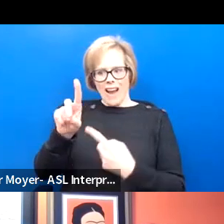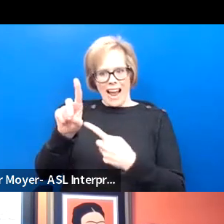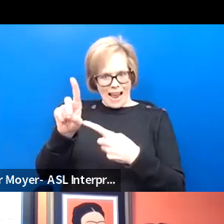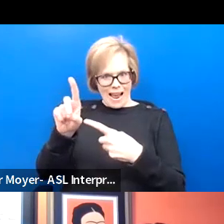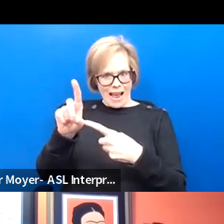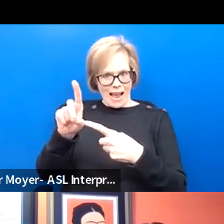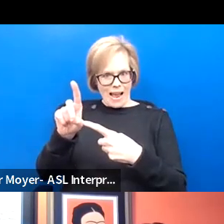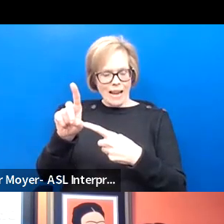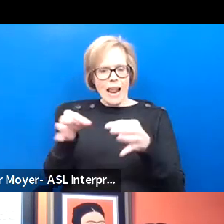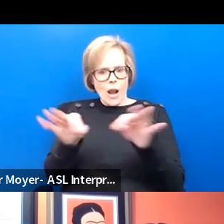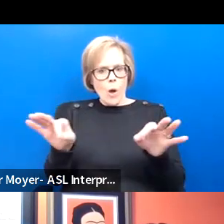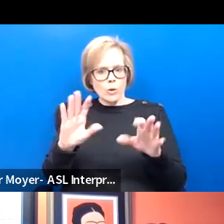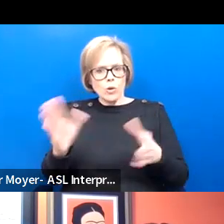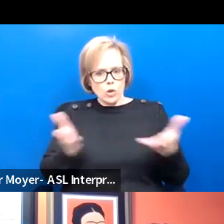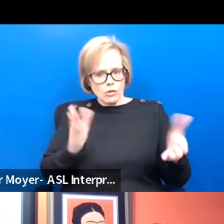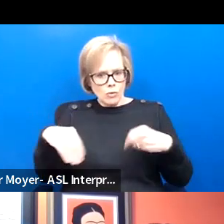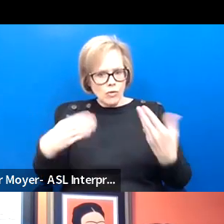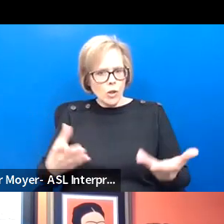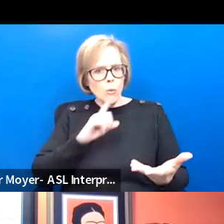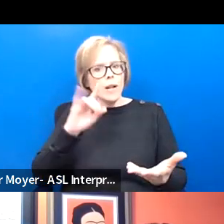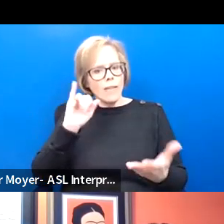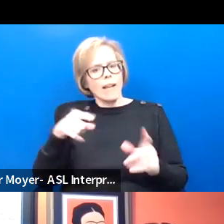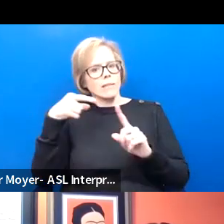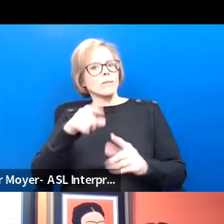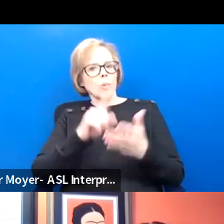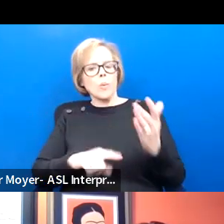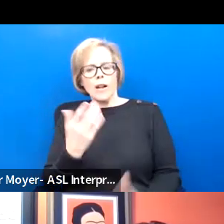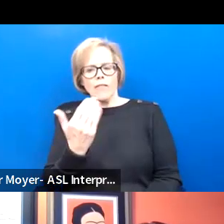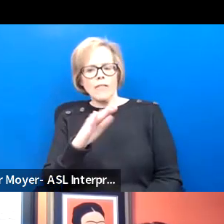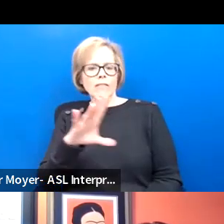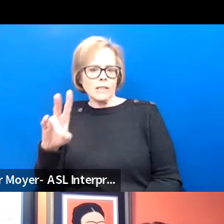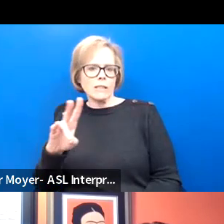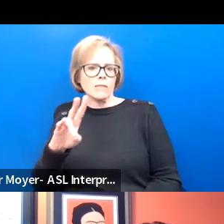language service provision is really what 1557 drills down.